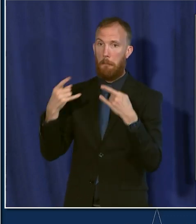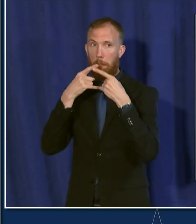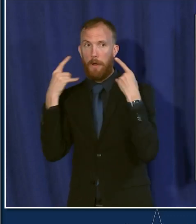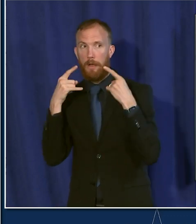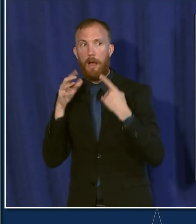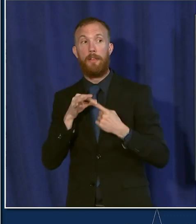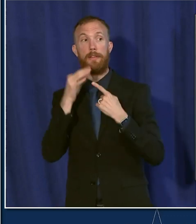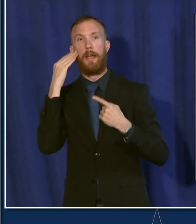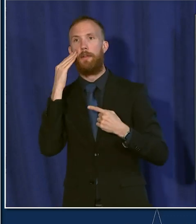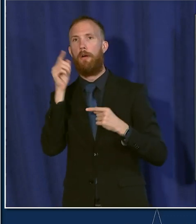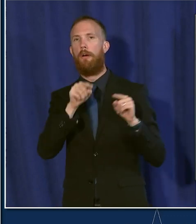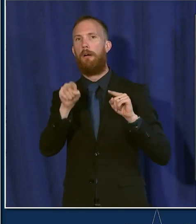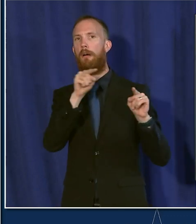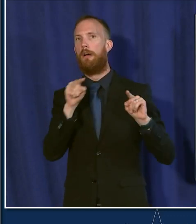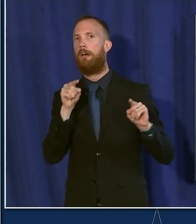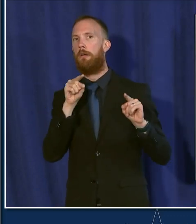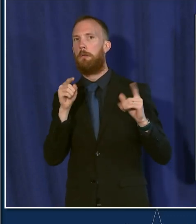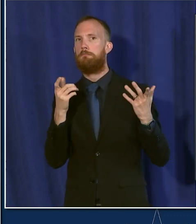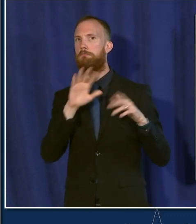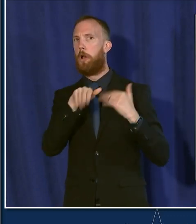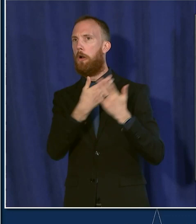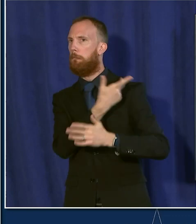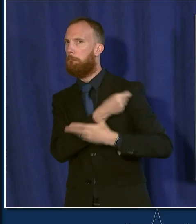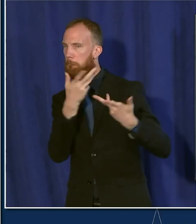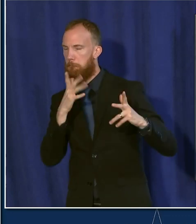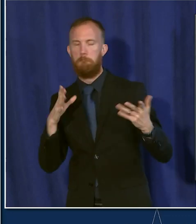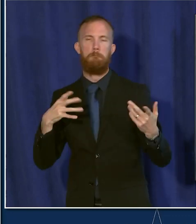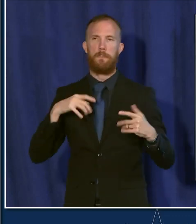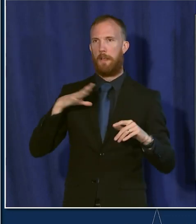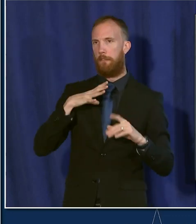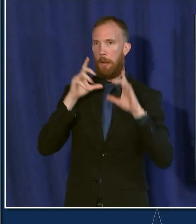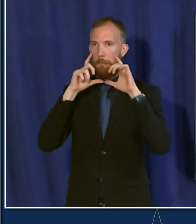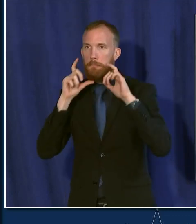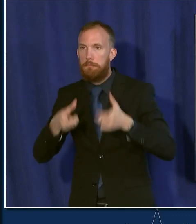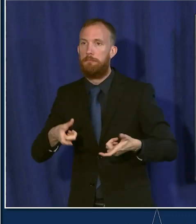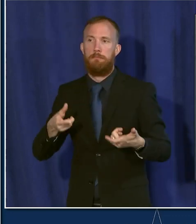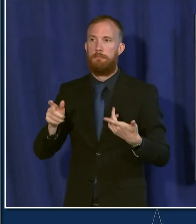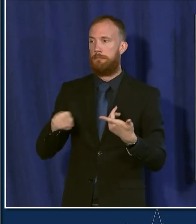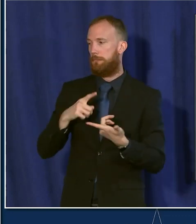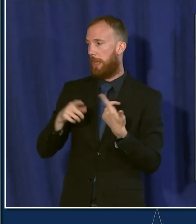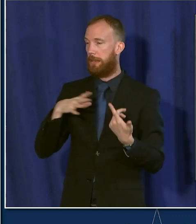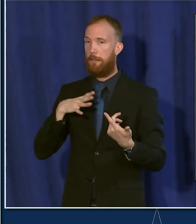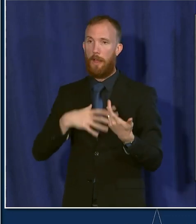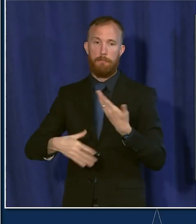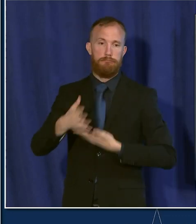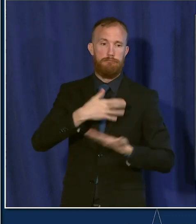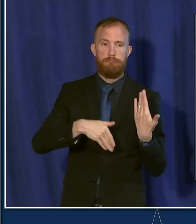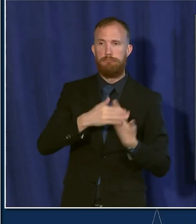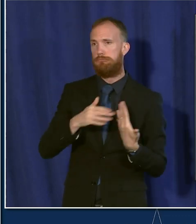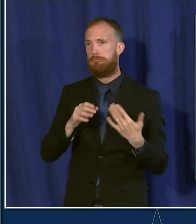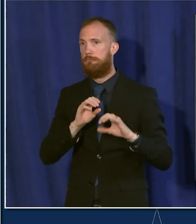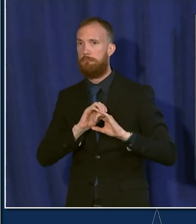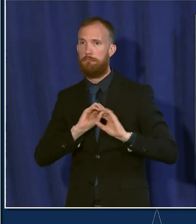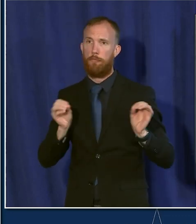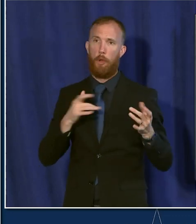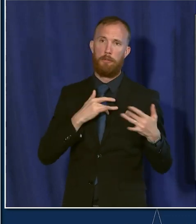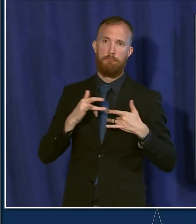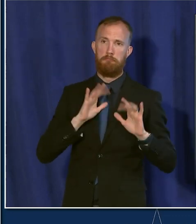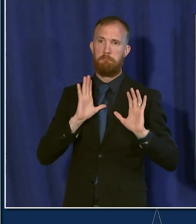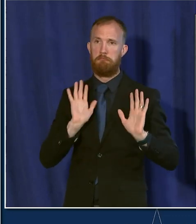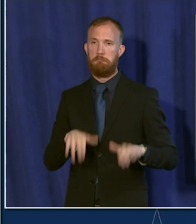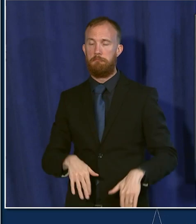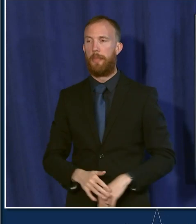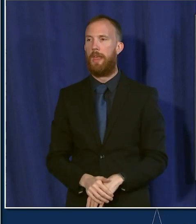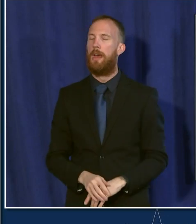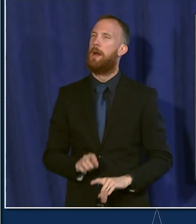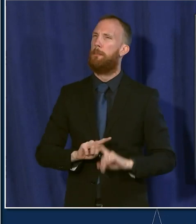everybody's unvaccinated. As soon as I'm in a setting where everybody's unvaccinated, I take it off and I'm really not concerned. But my feeling is